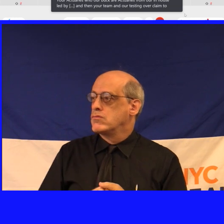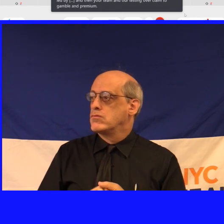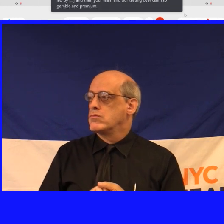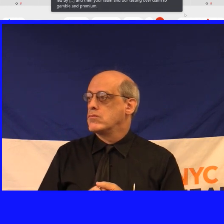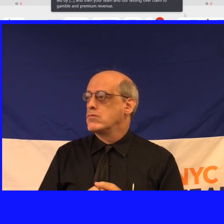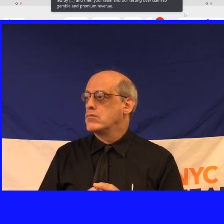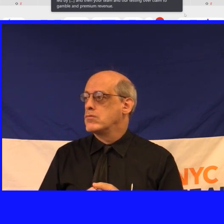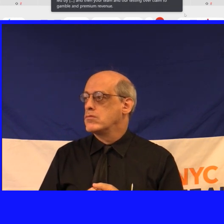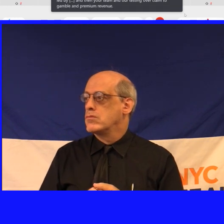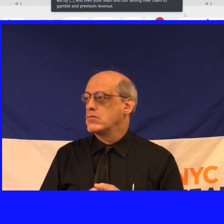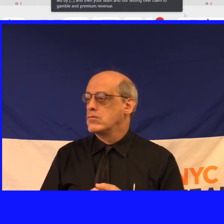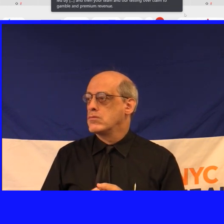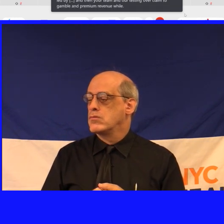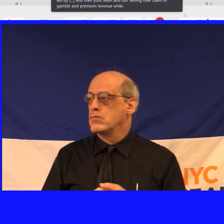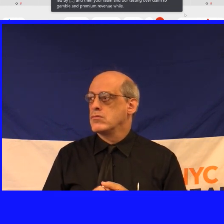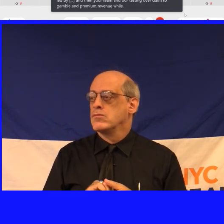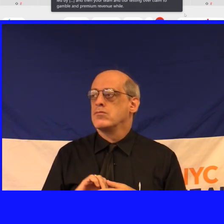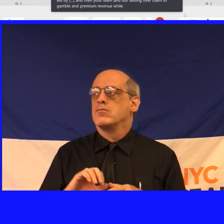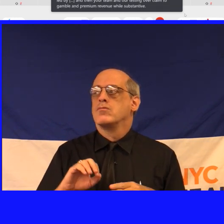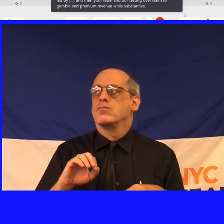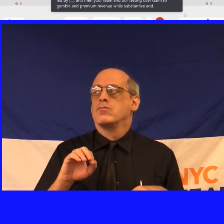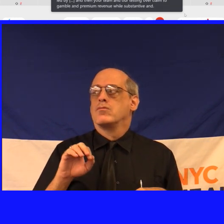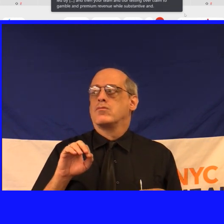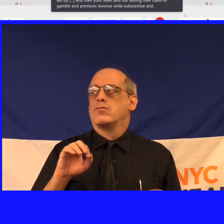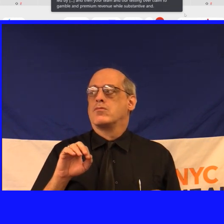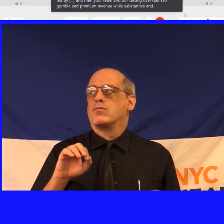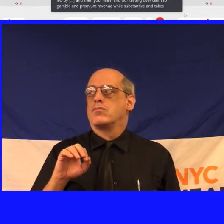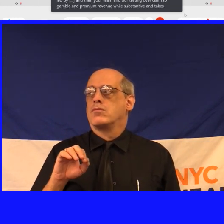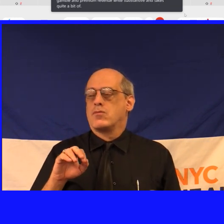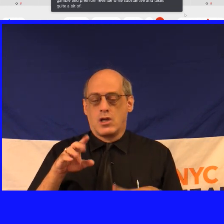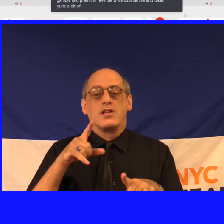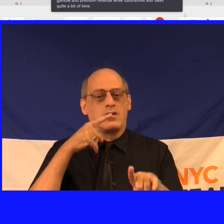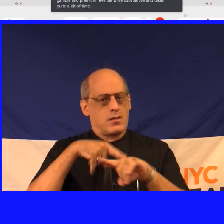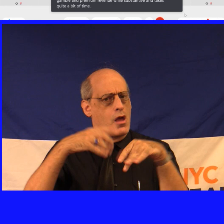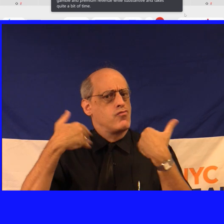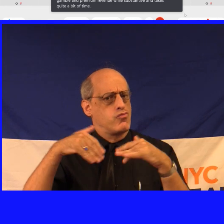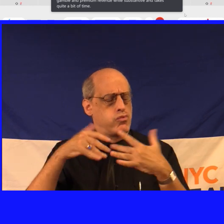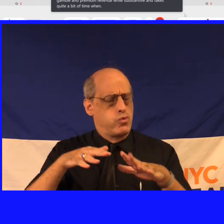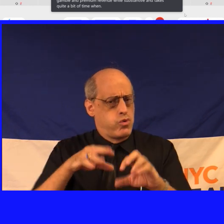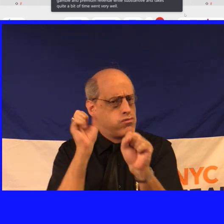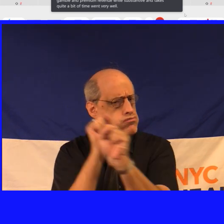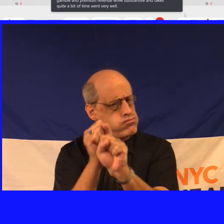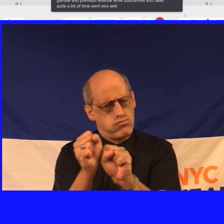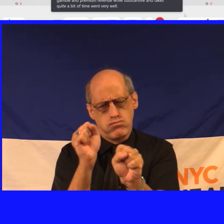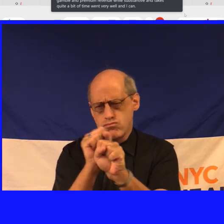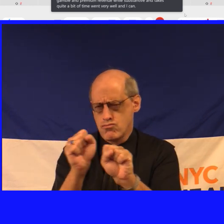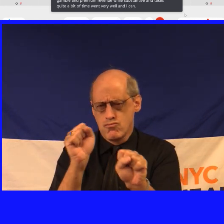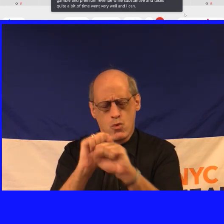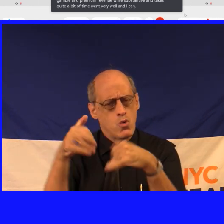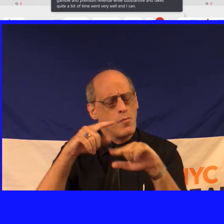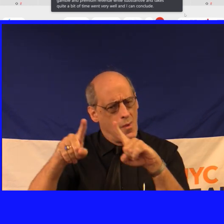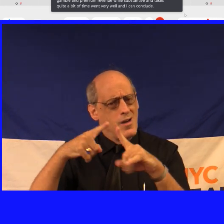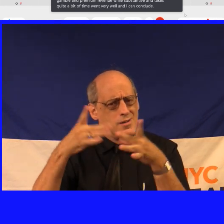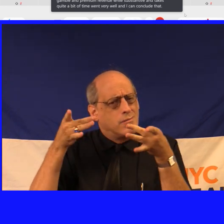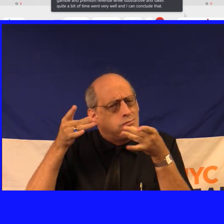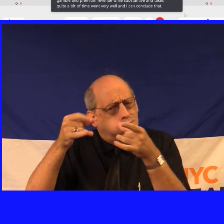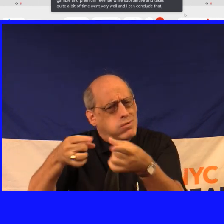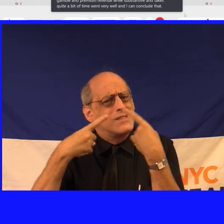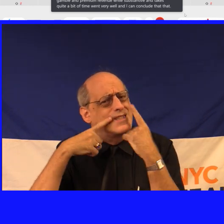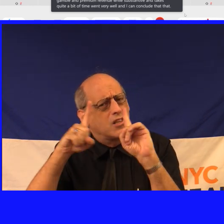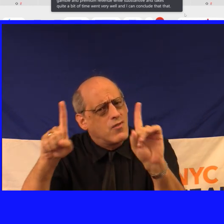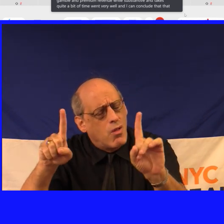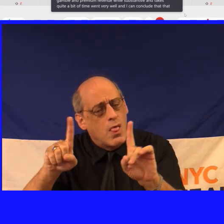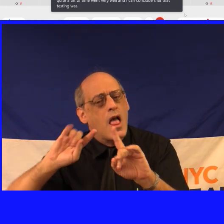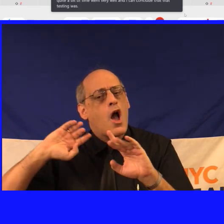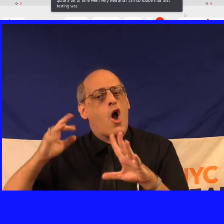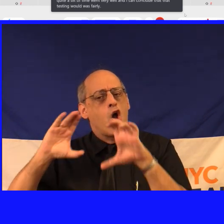revenue, while substantive and takes quite a bit of time, went very well. And I can conclude that testing